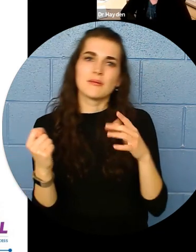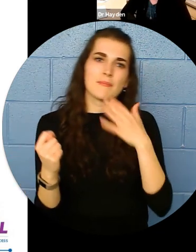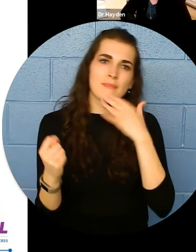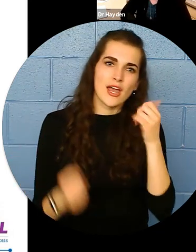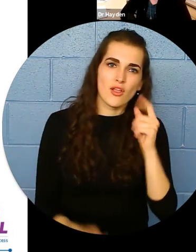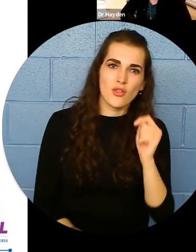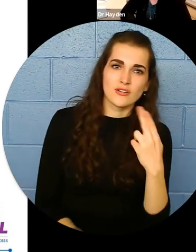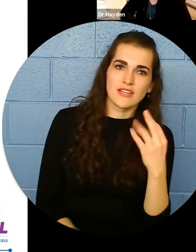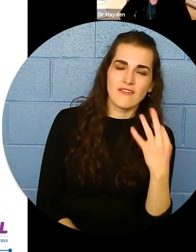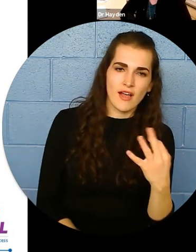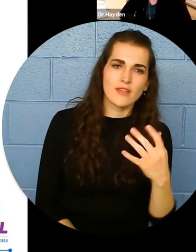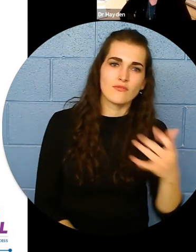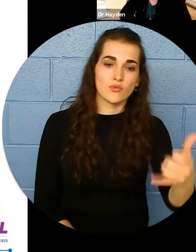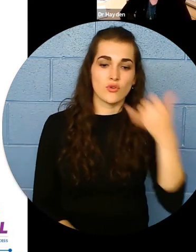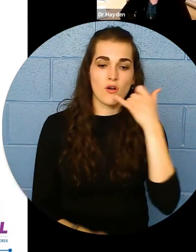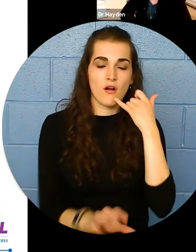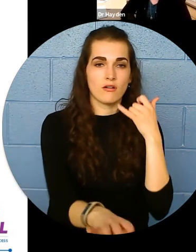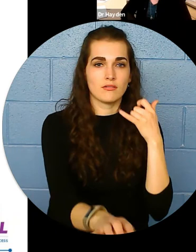please make sure you call